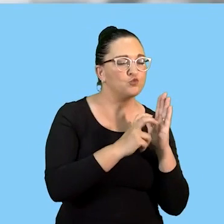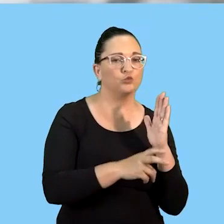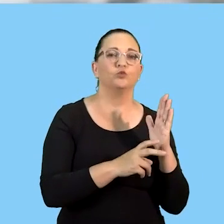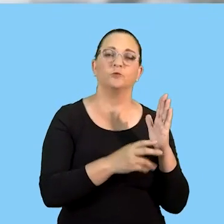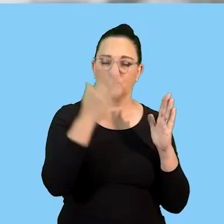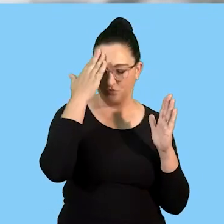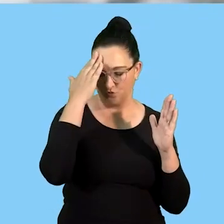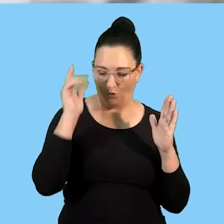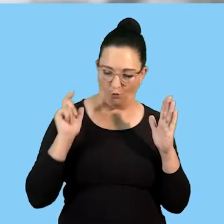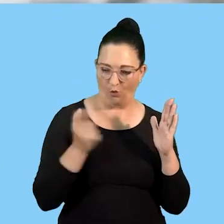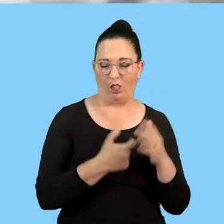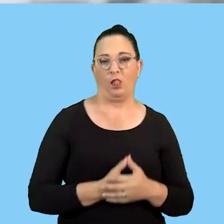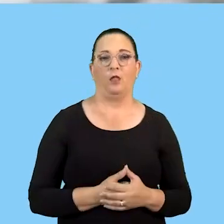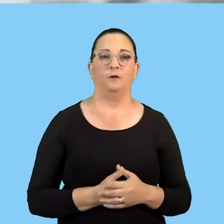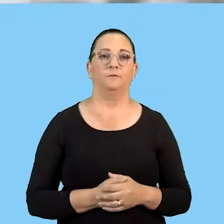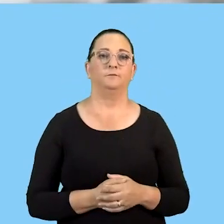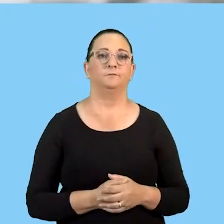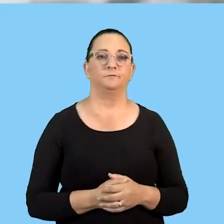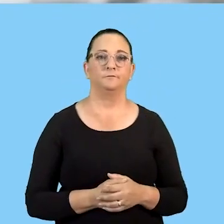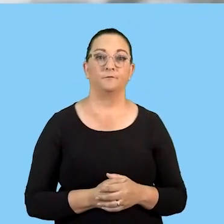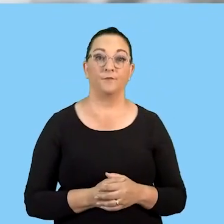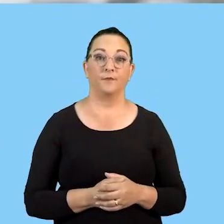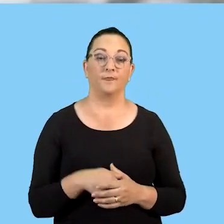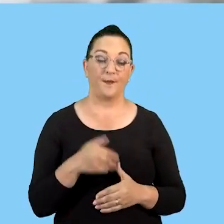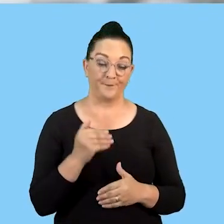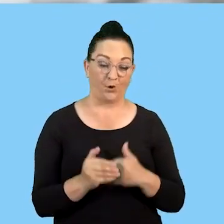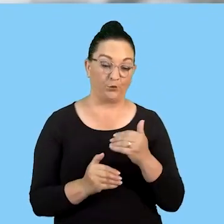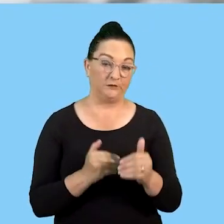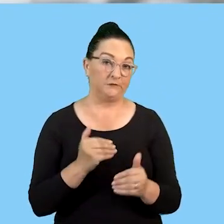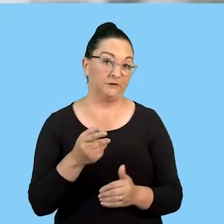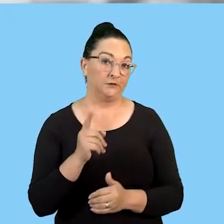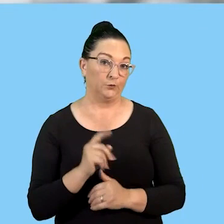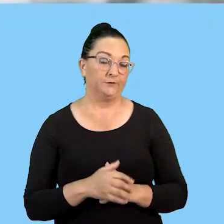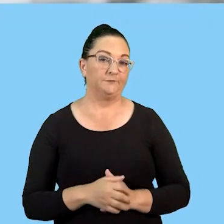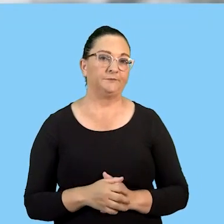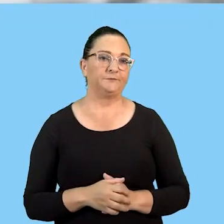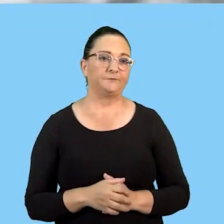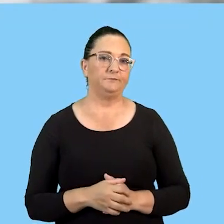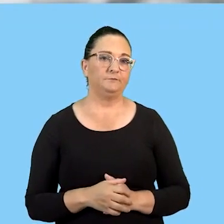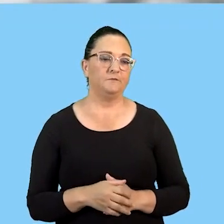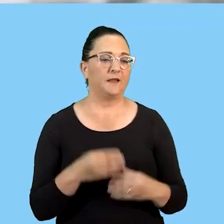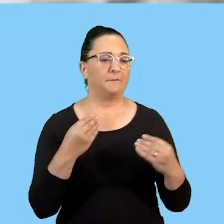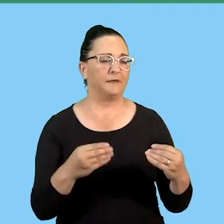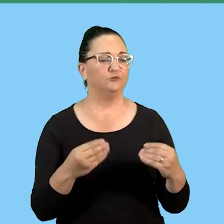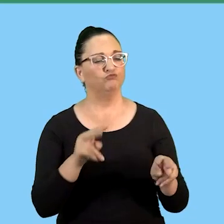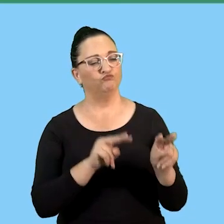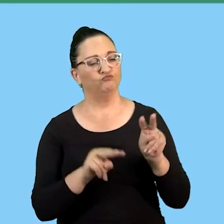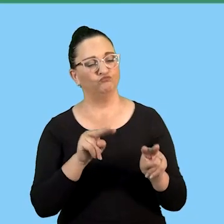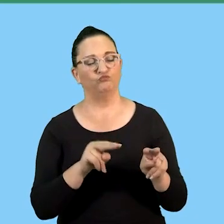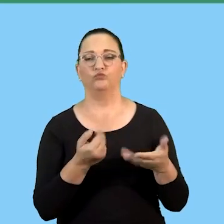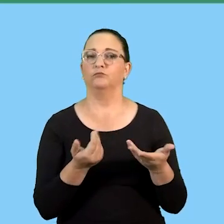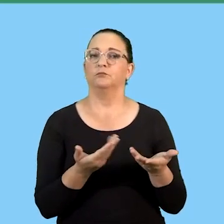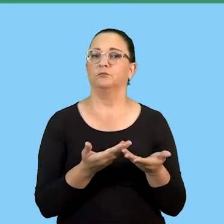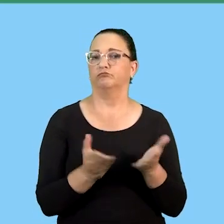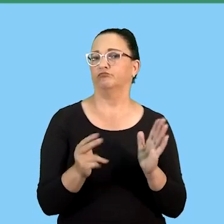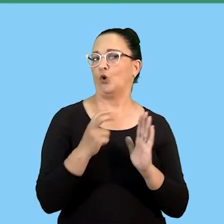and regulations. It is also a process where the overview of the business and the general